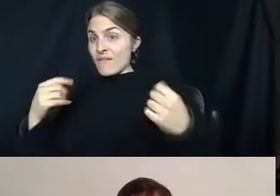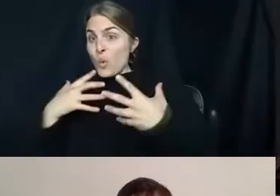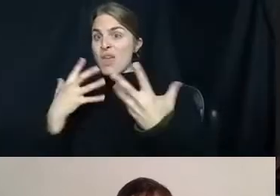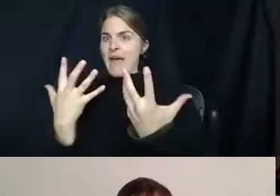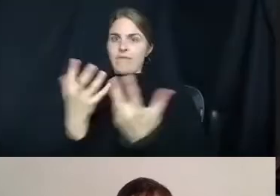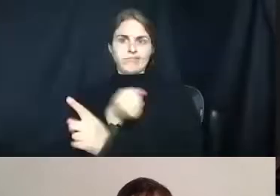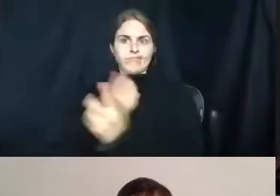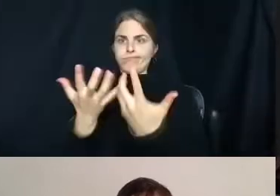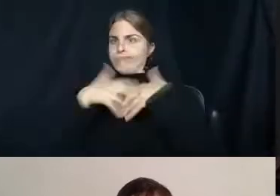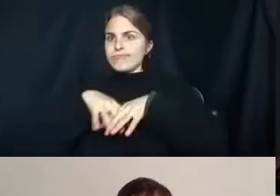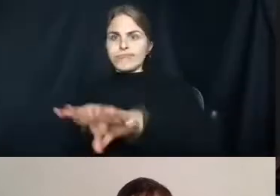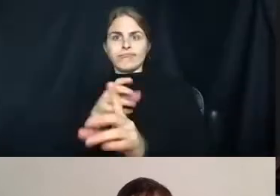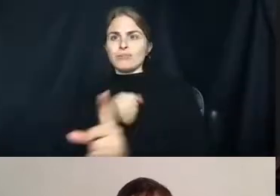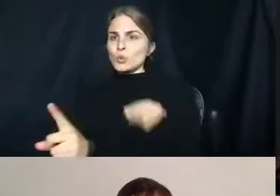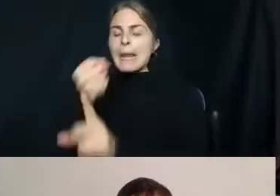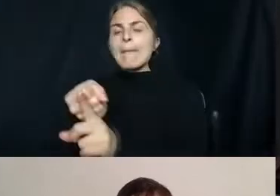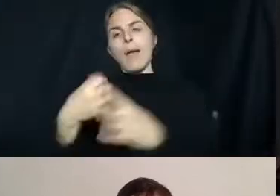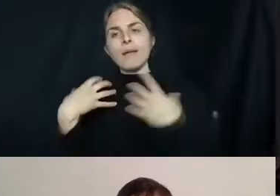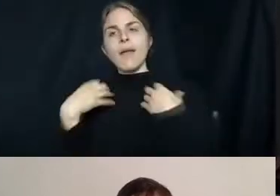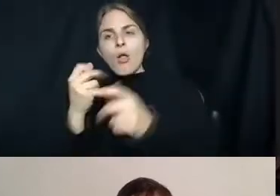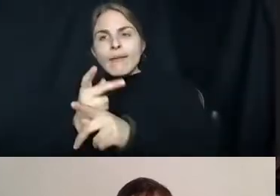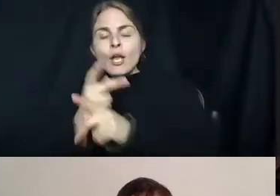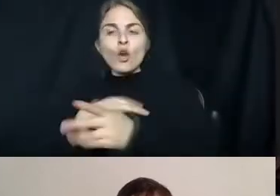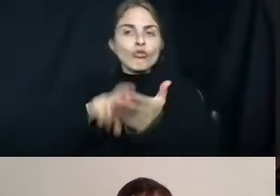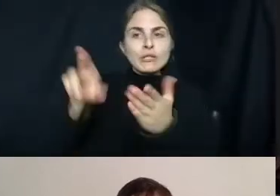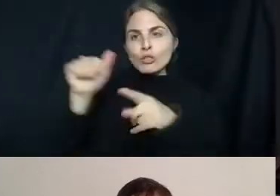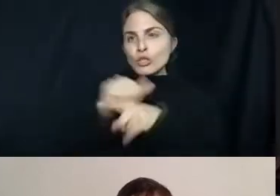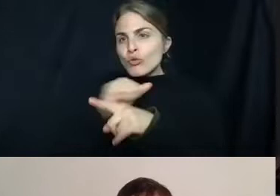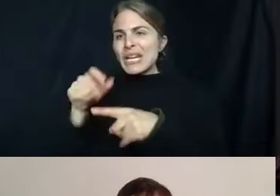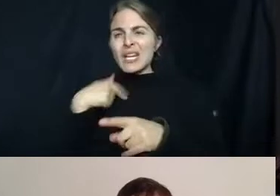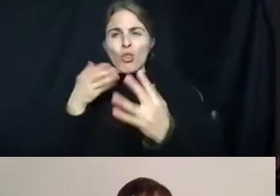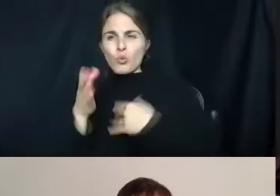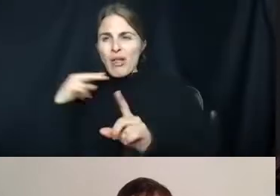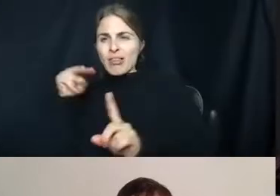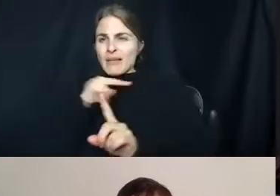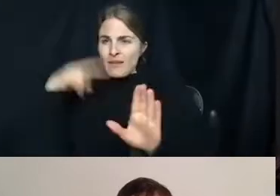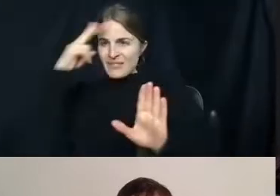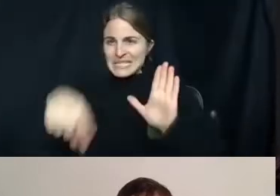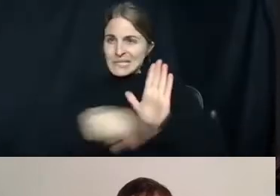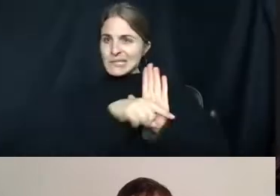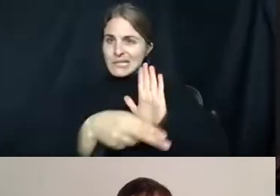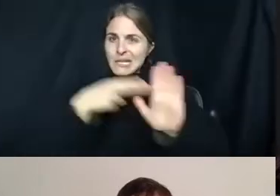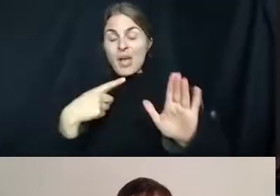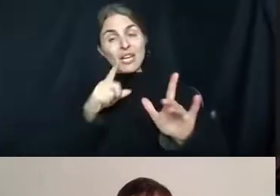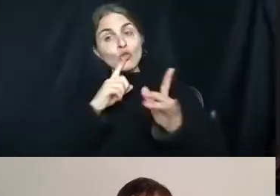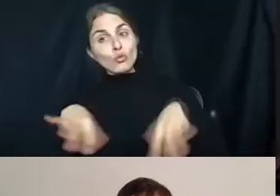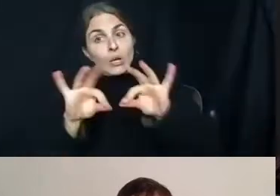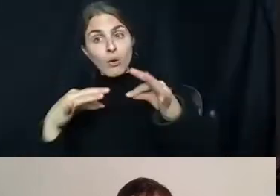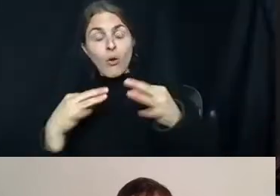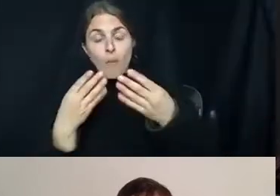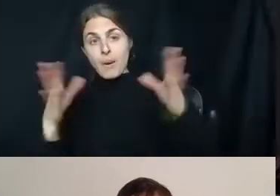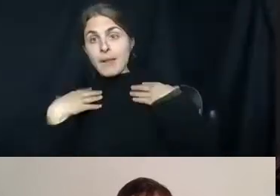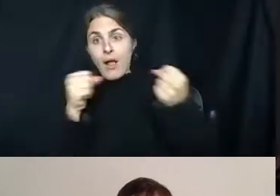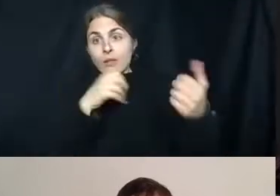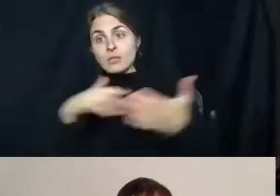research, promotion, and training through the lenses of stigma, fat studies, and critical public health studies.